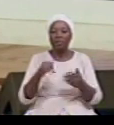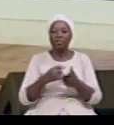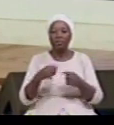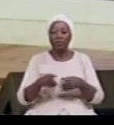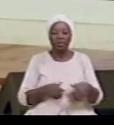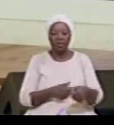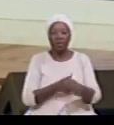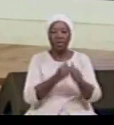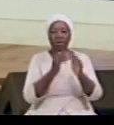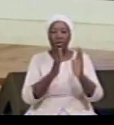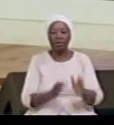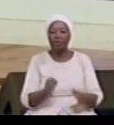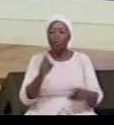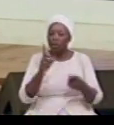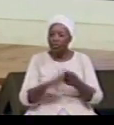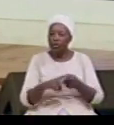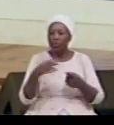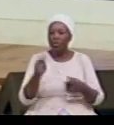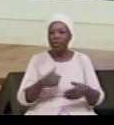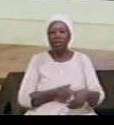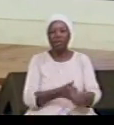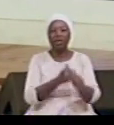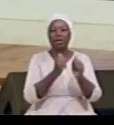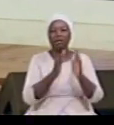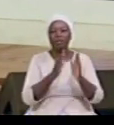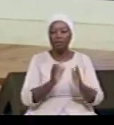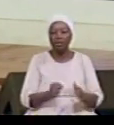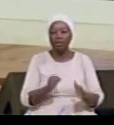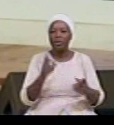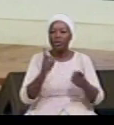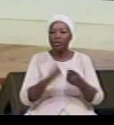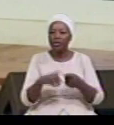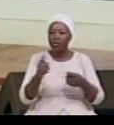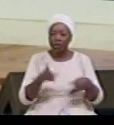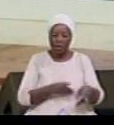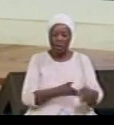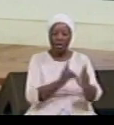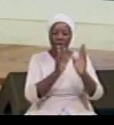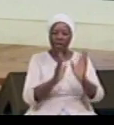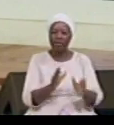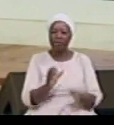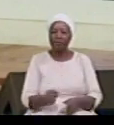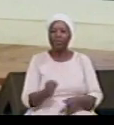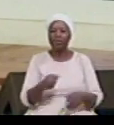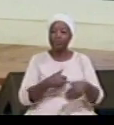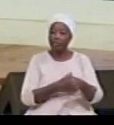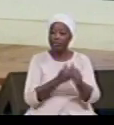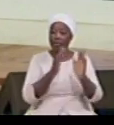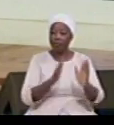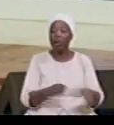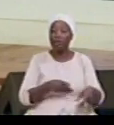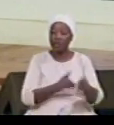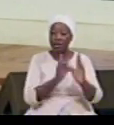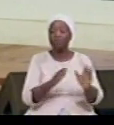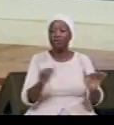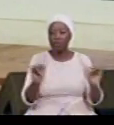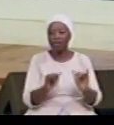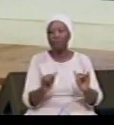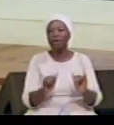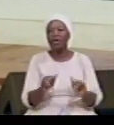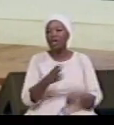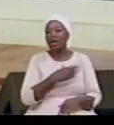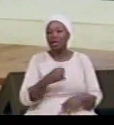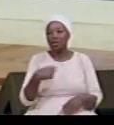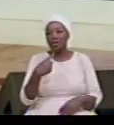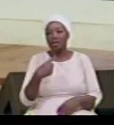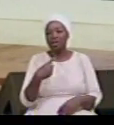to the disciples, to the disciples. And said, take,